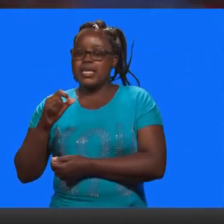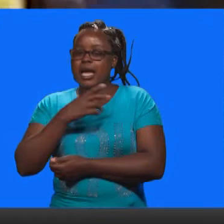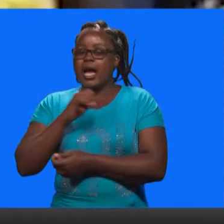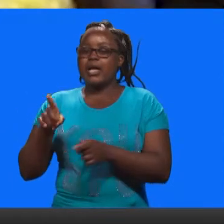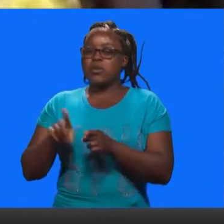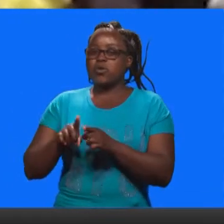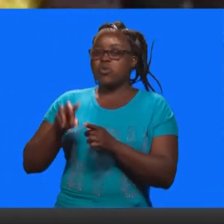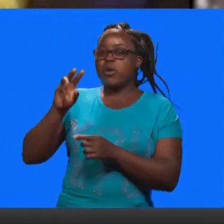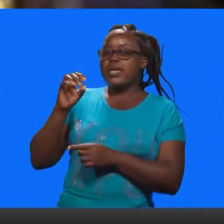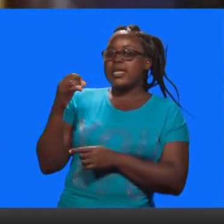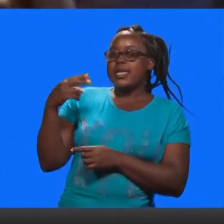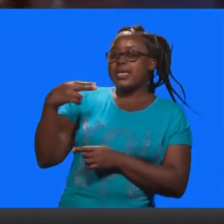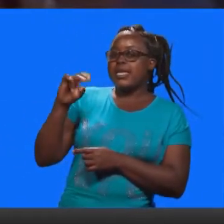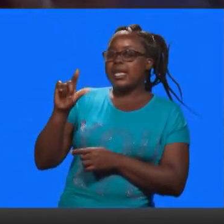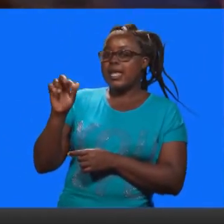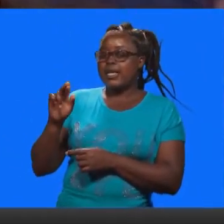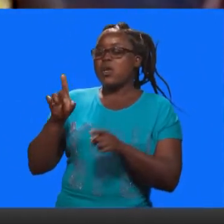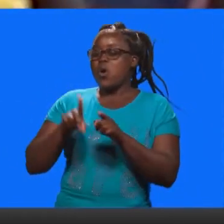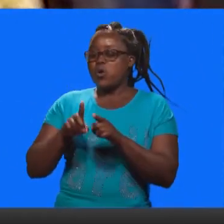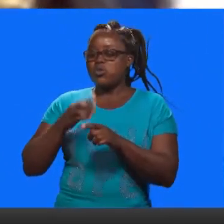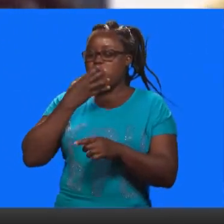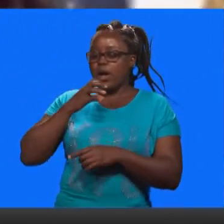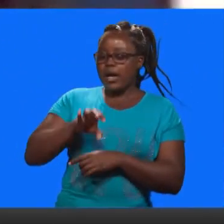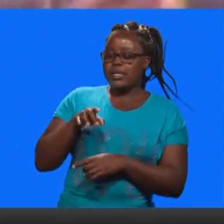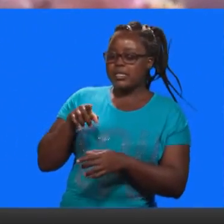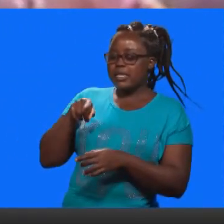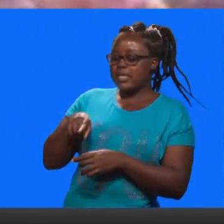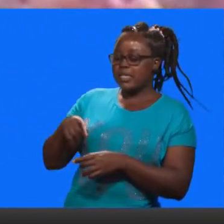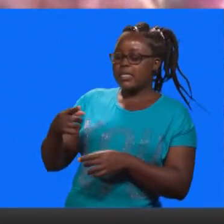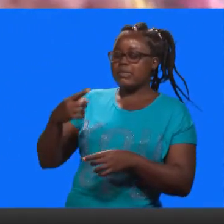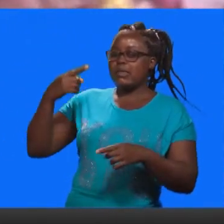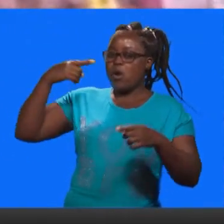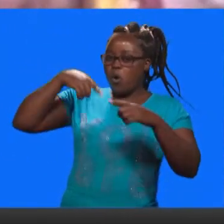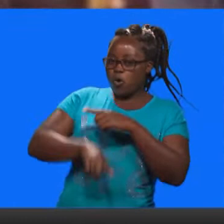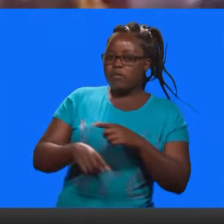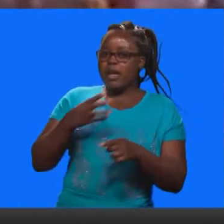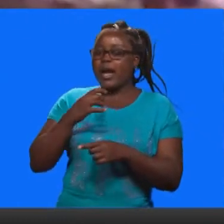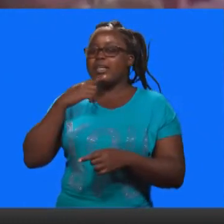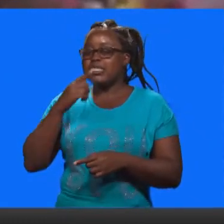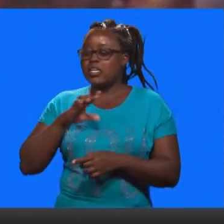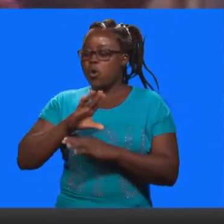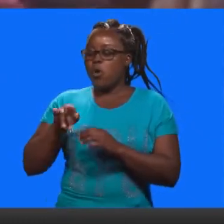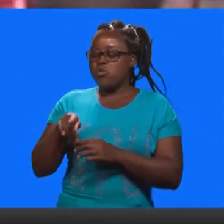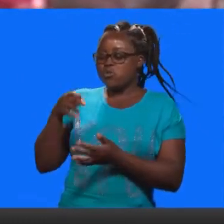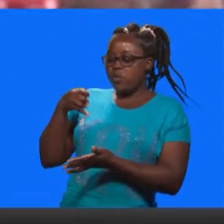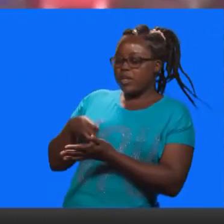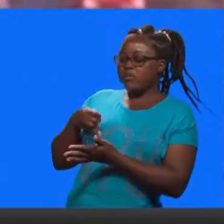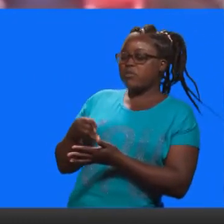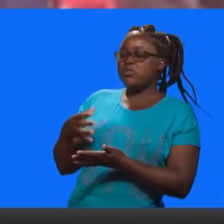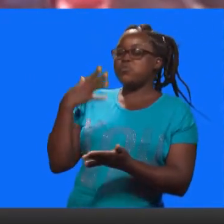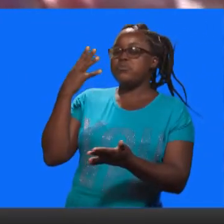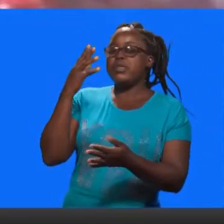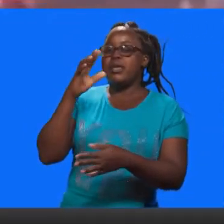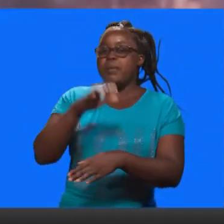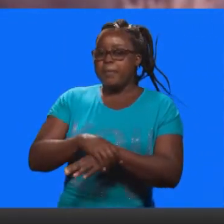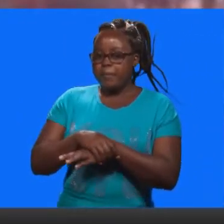Hilary Mutyambai wakikashifu ghasia hizi na kuagiza kuwa wote waliohusika kukamatwa na